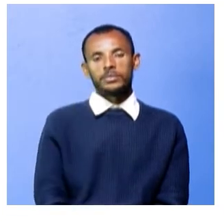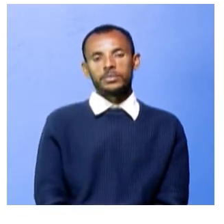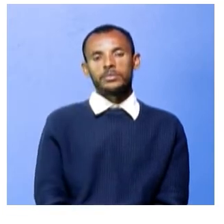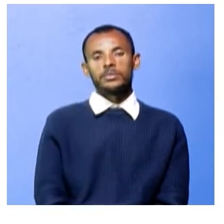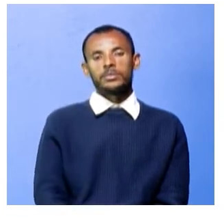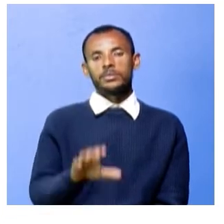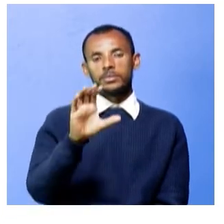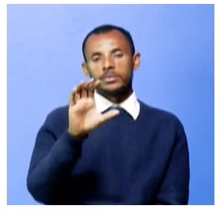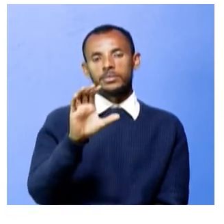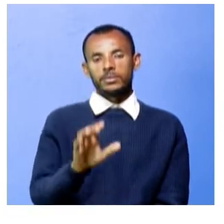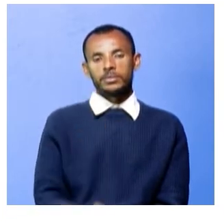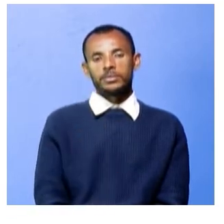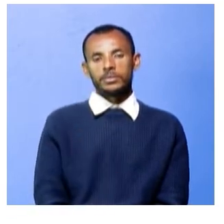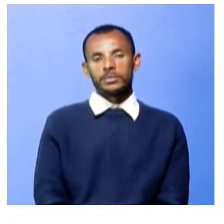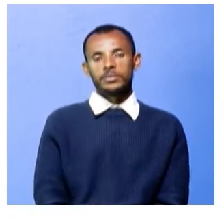C,